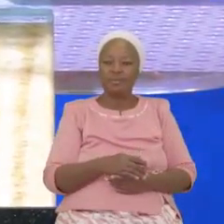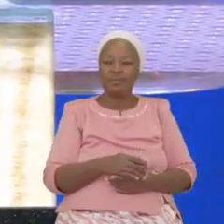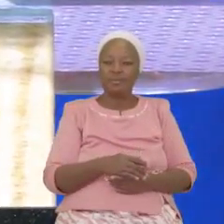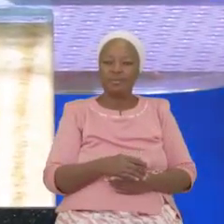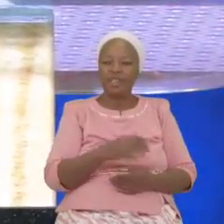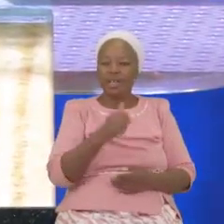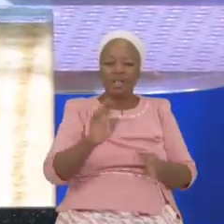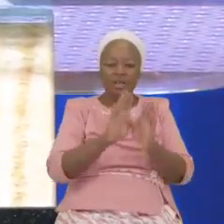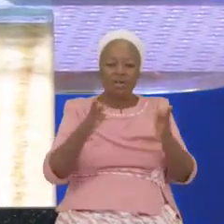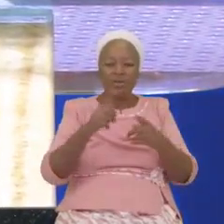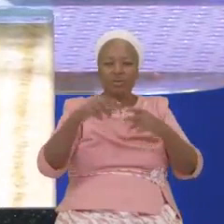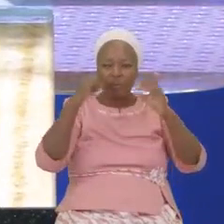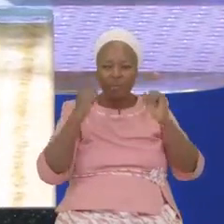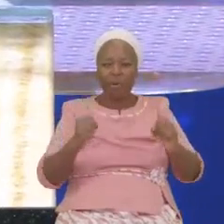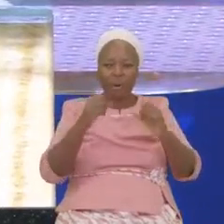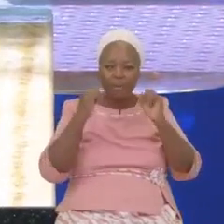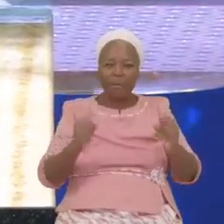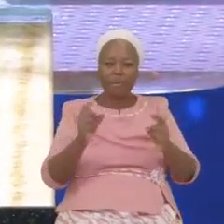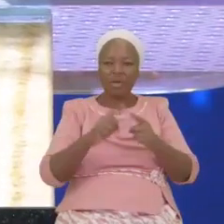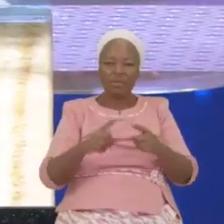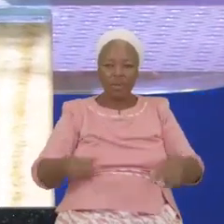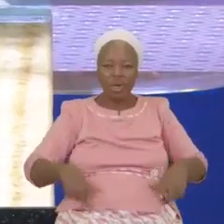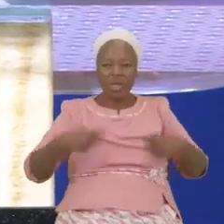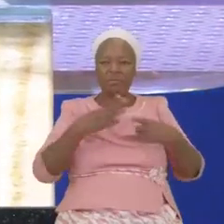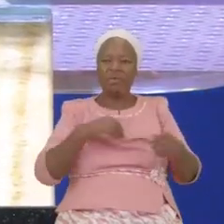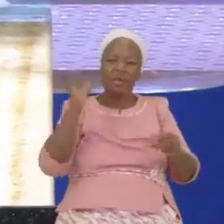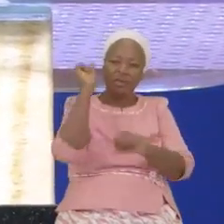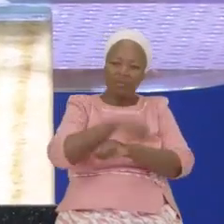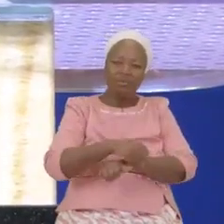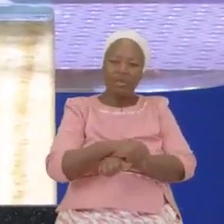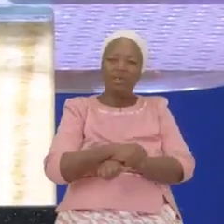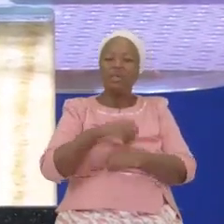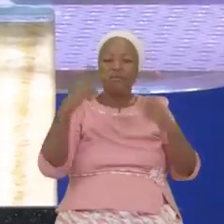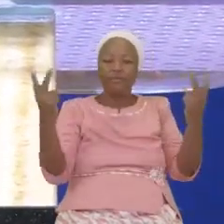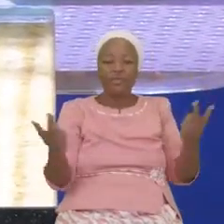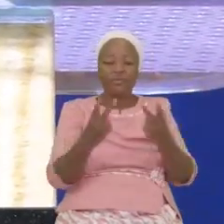The door to power. Power to live an overcoming life.